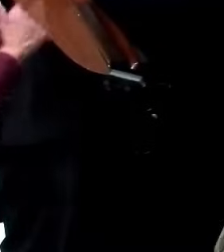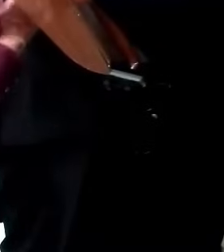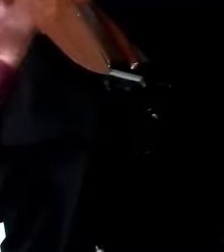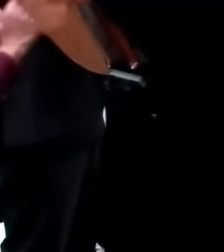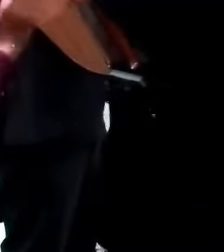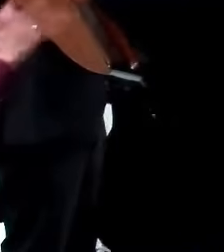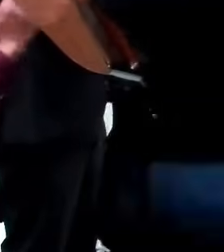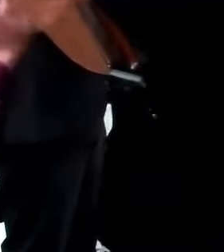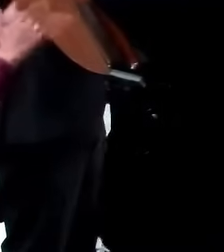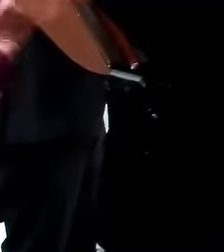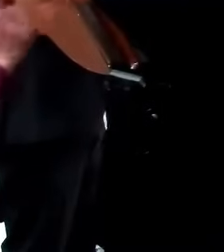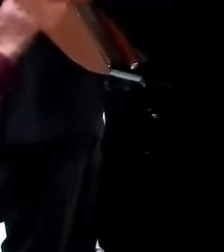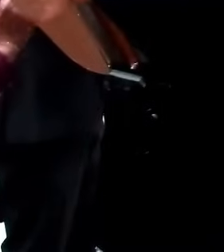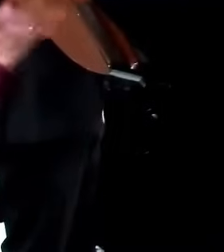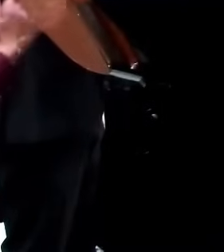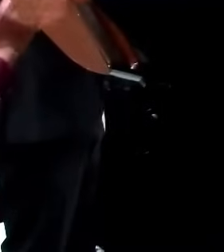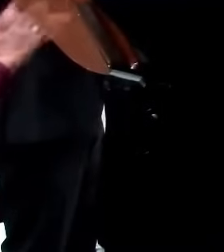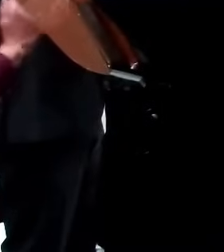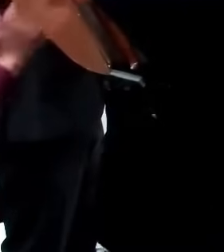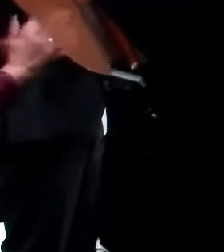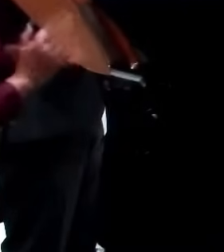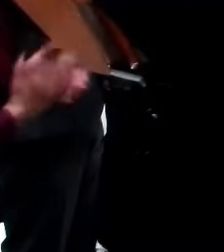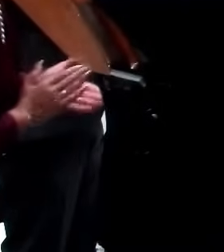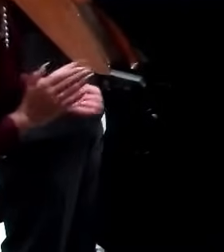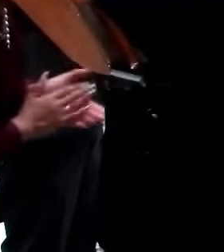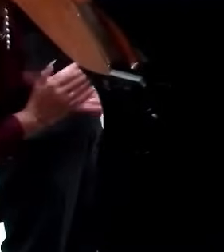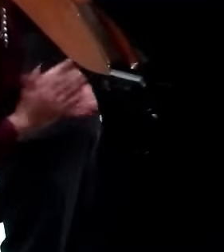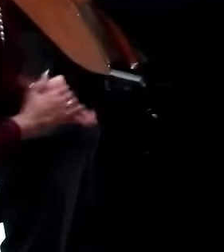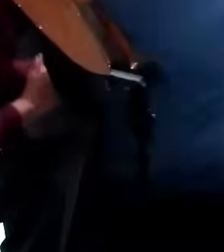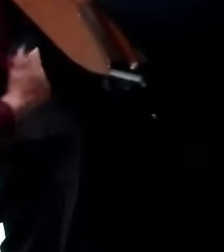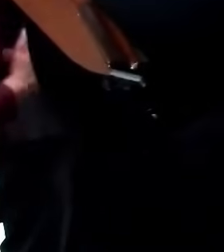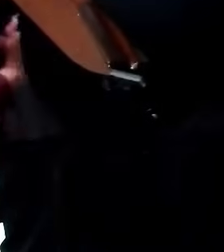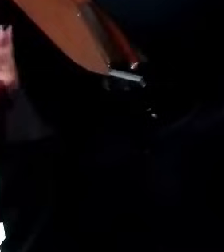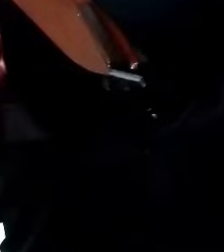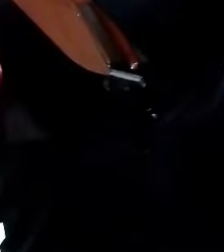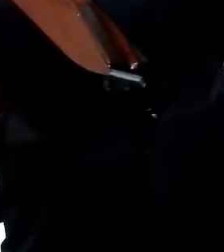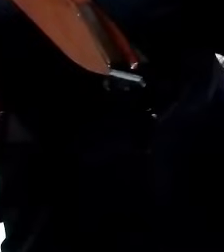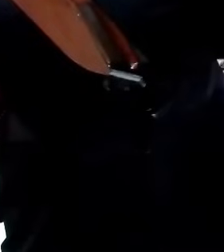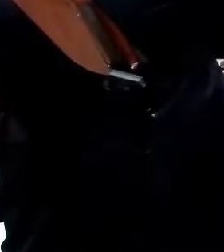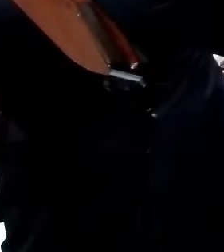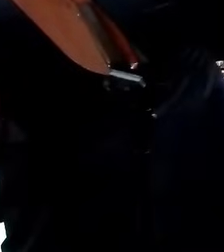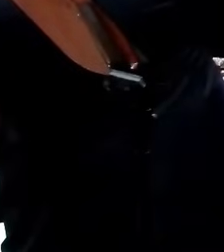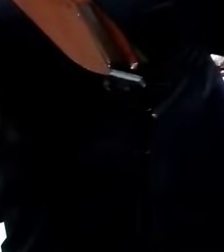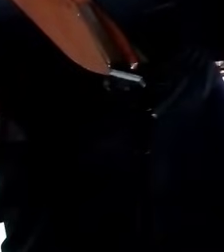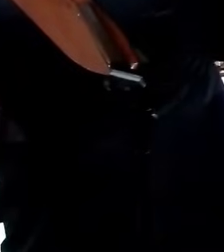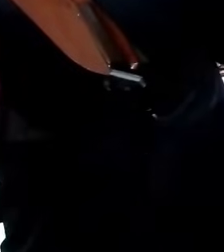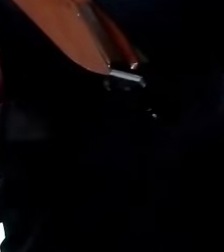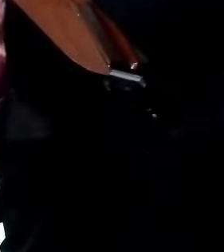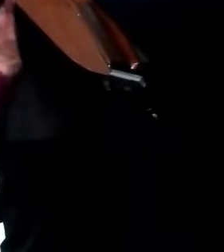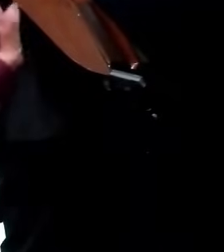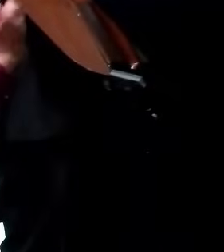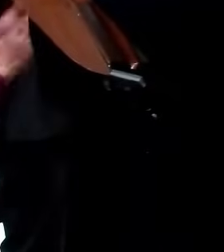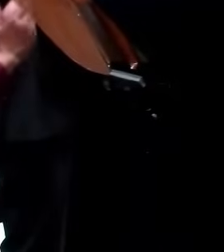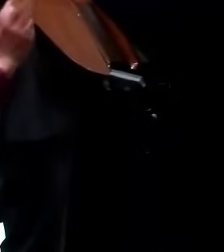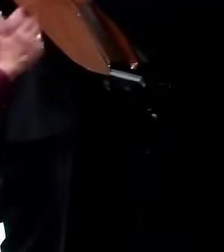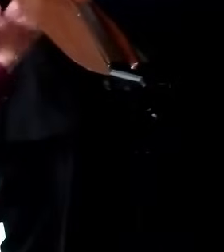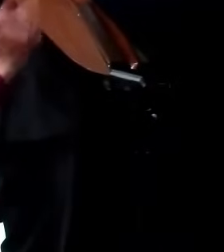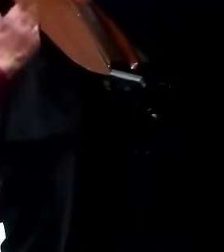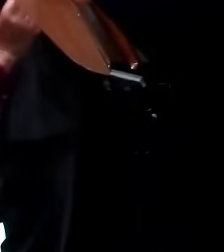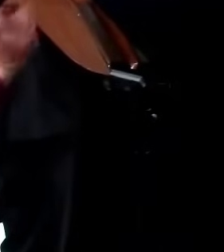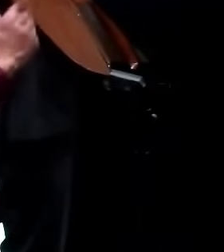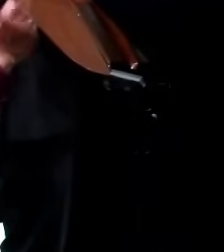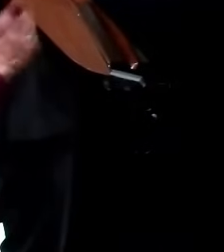Welcome to Attorney General Jennings, Treasurer Colleen Davis, Auditor Lydia